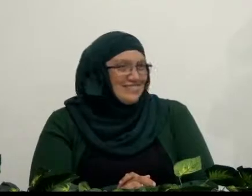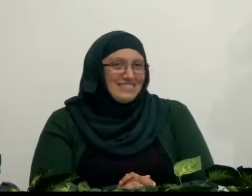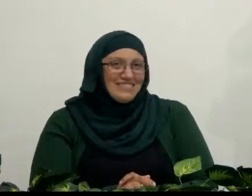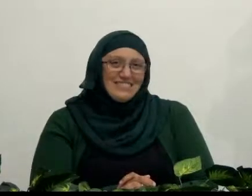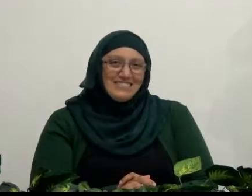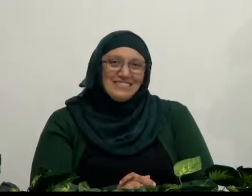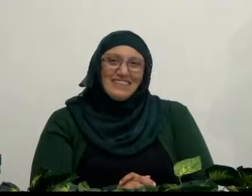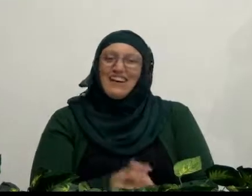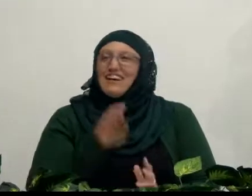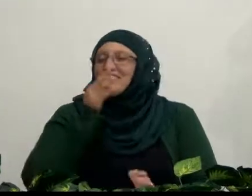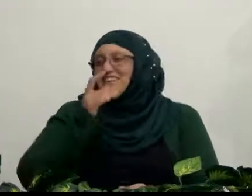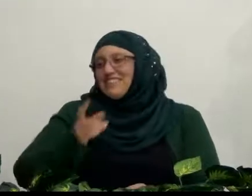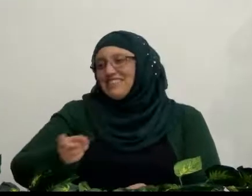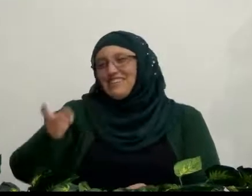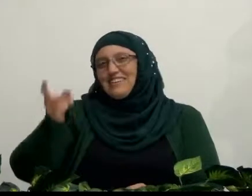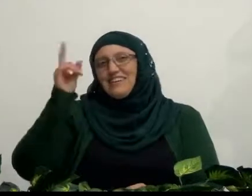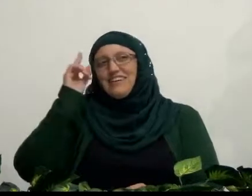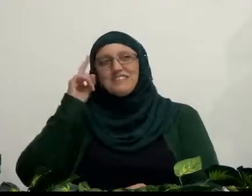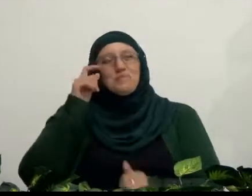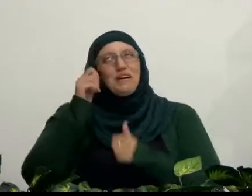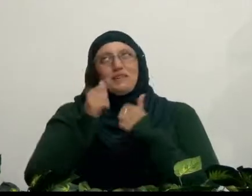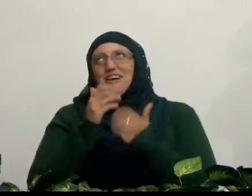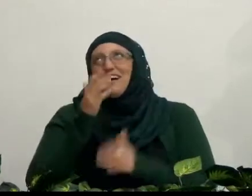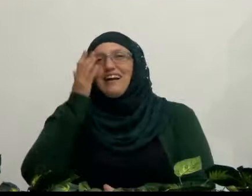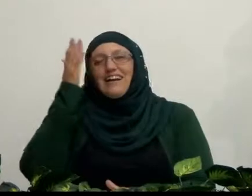may Allah subhanahu wa ta'ala